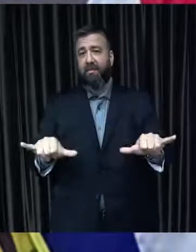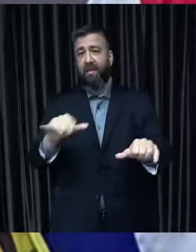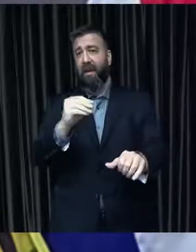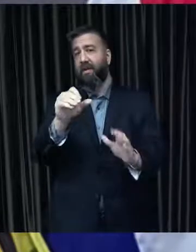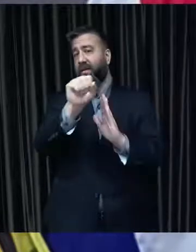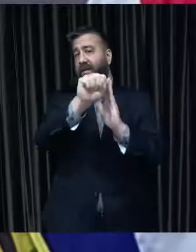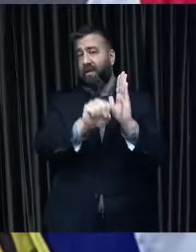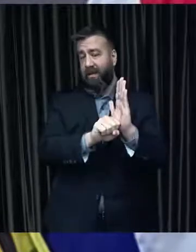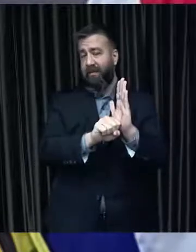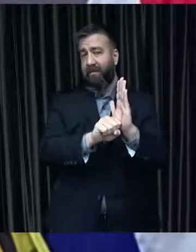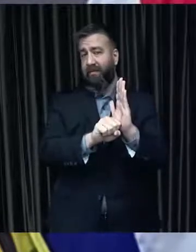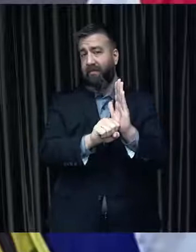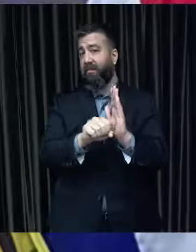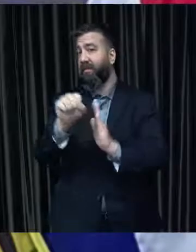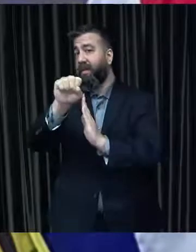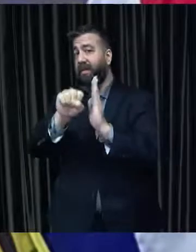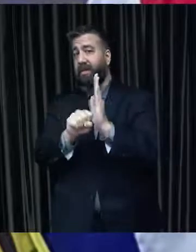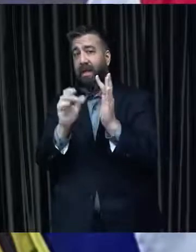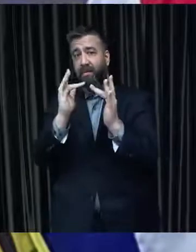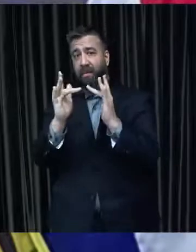website is